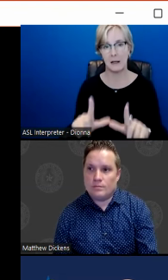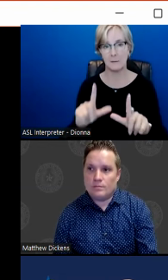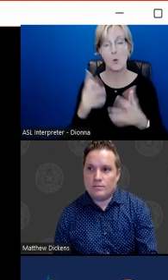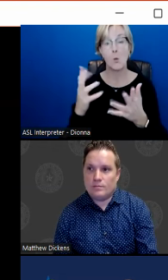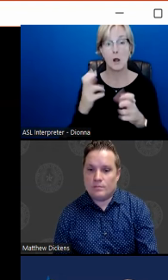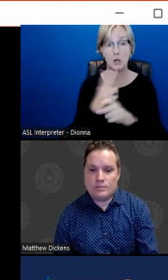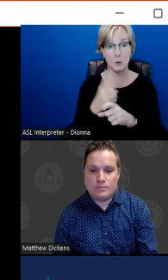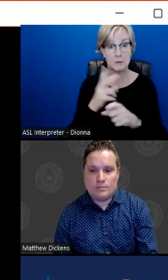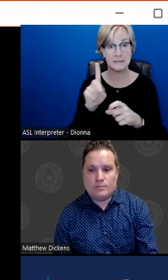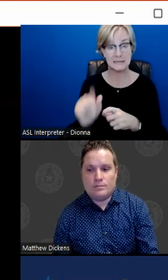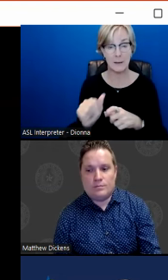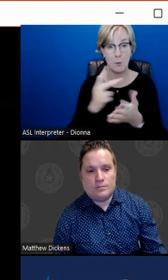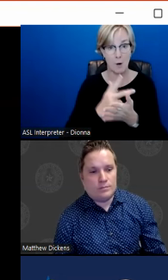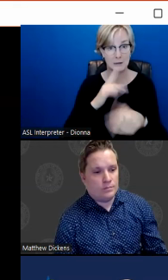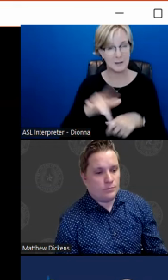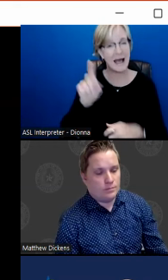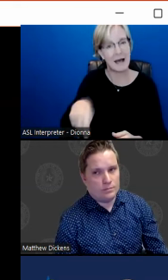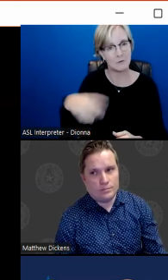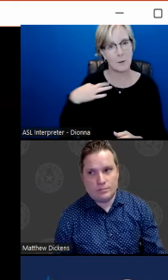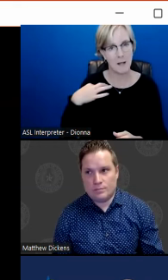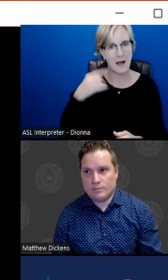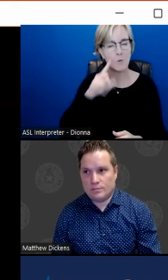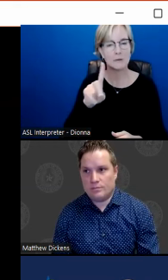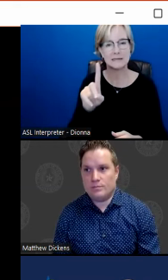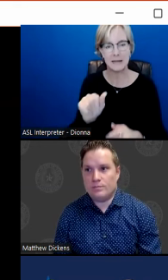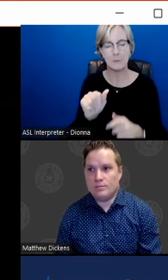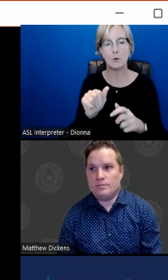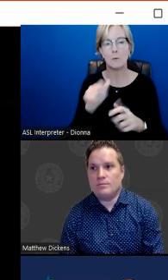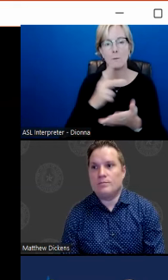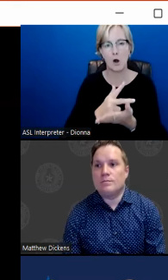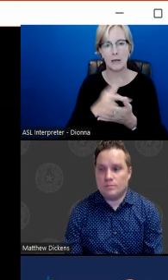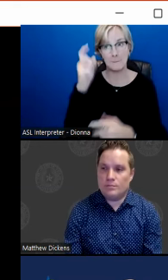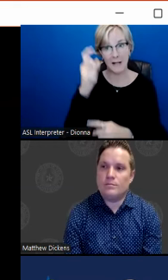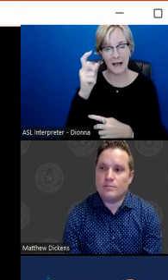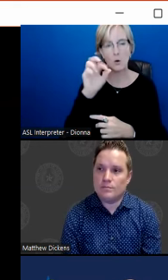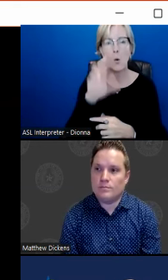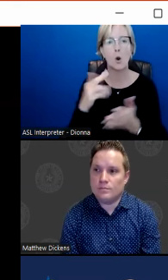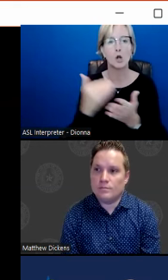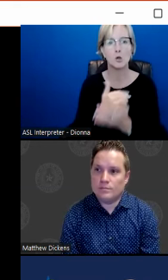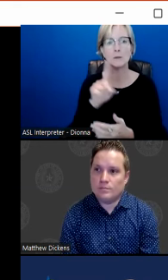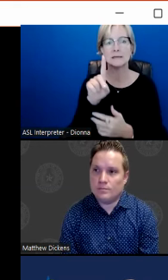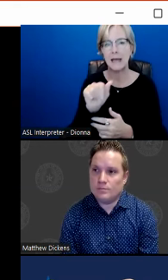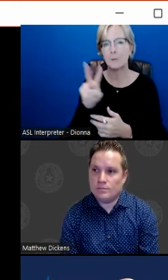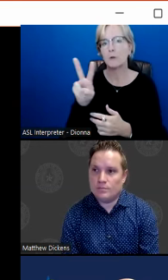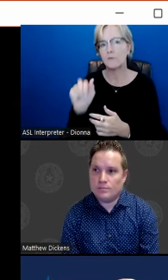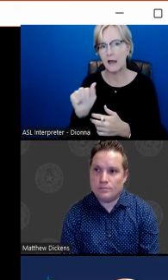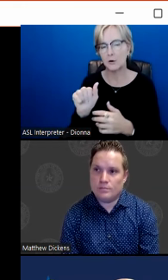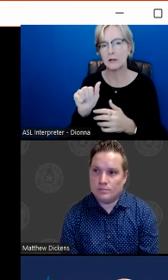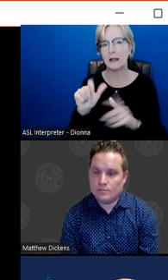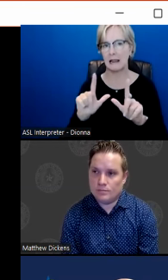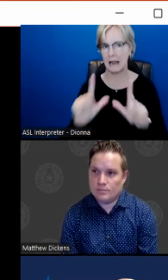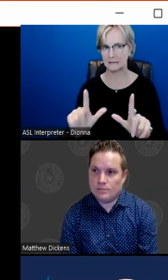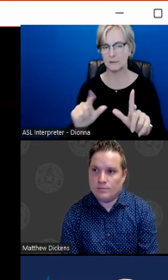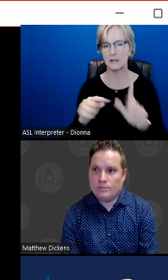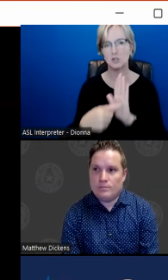parking space must apply for a disabled parking placard or for a new disabled veteran license plate that features